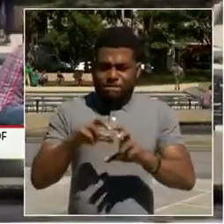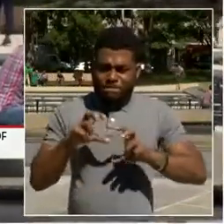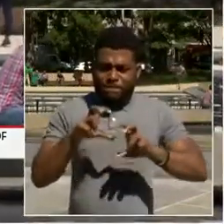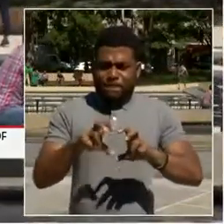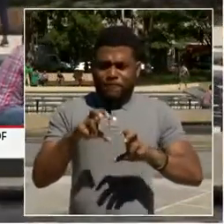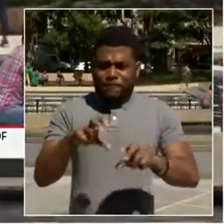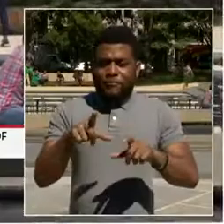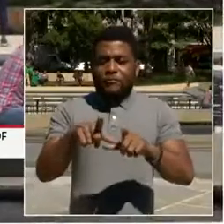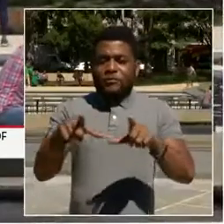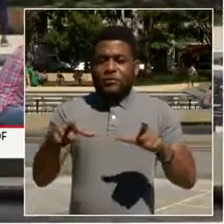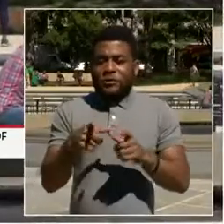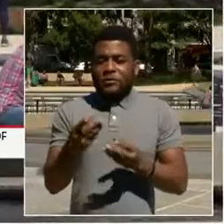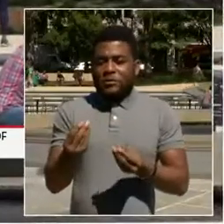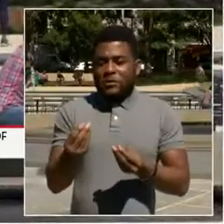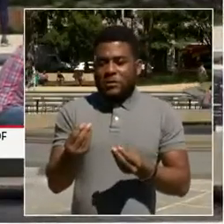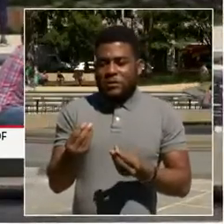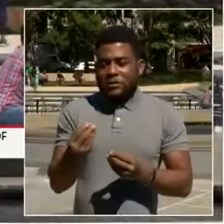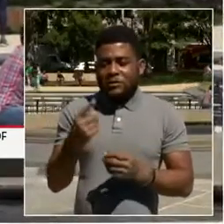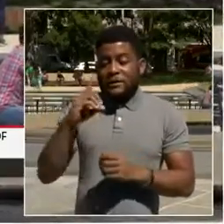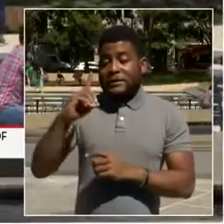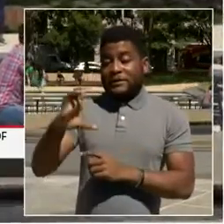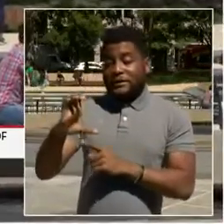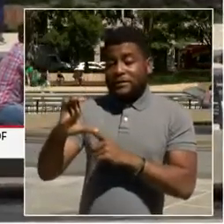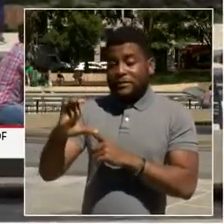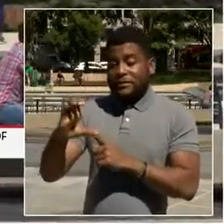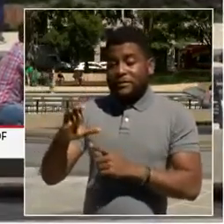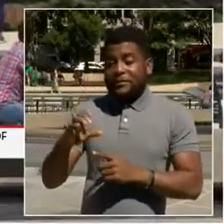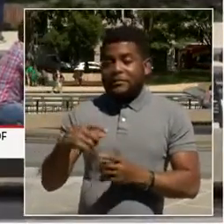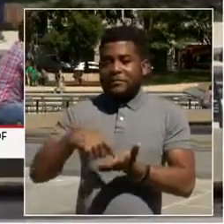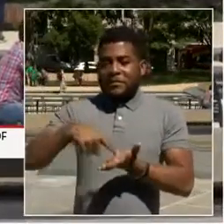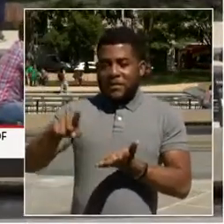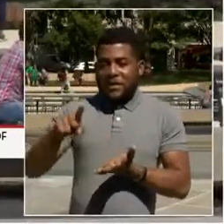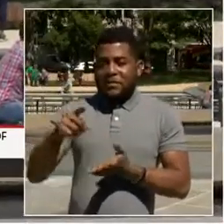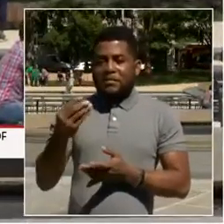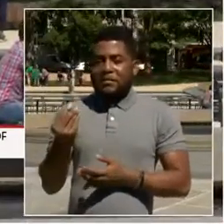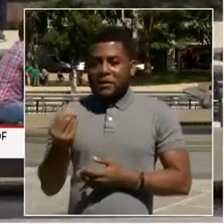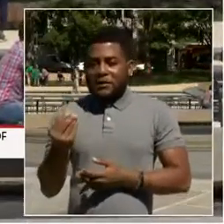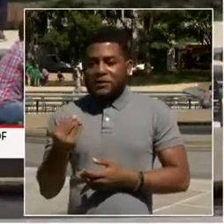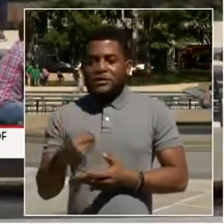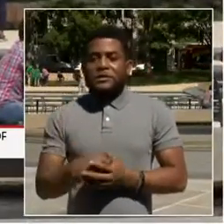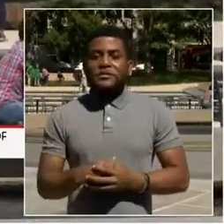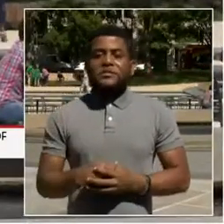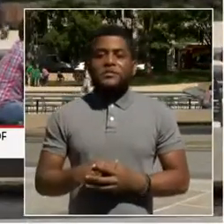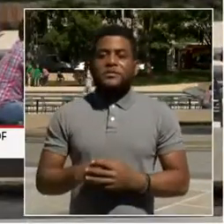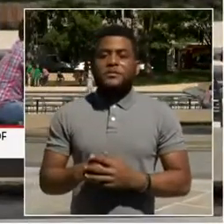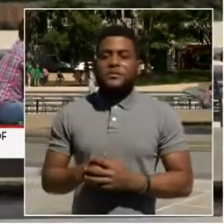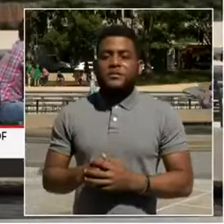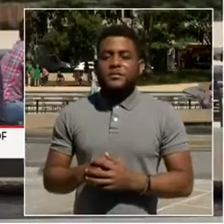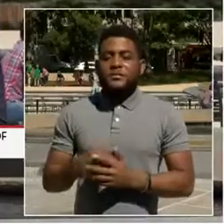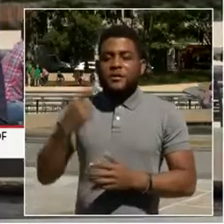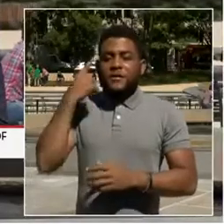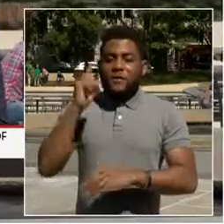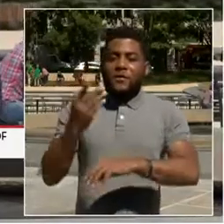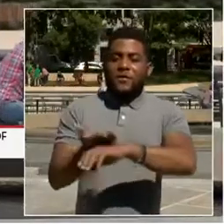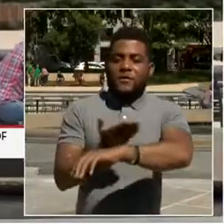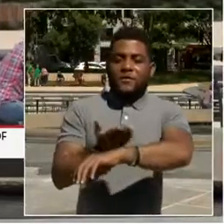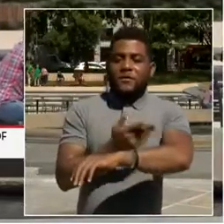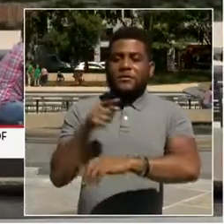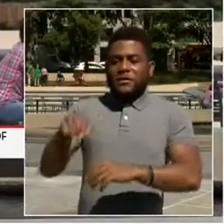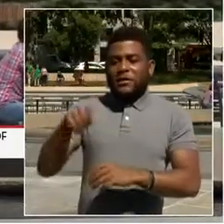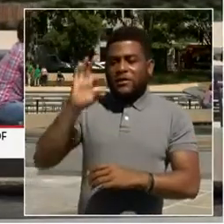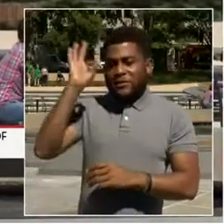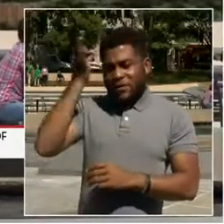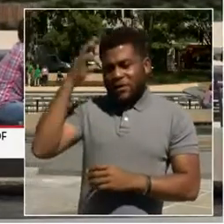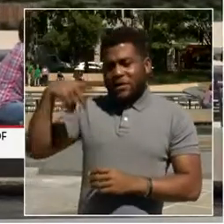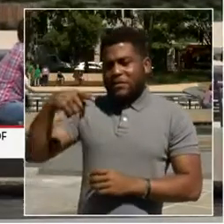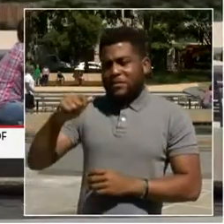of D.C. taxpayers' money to renovate a federal park. We do that because we know how much these spaces